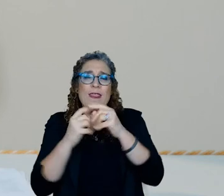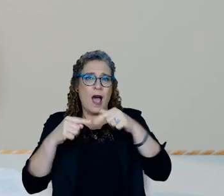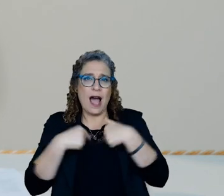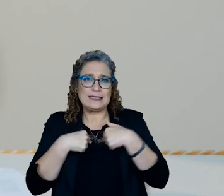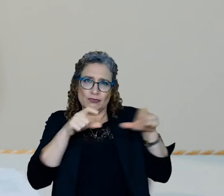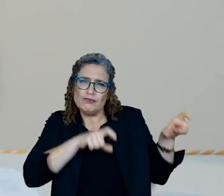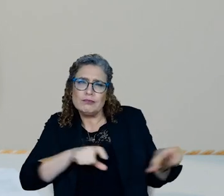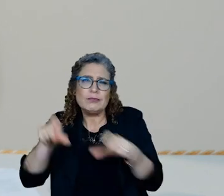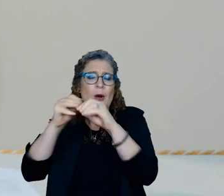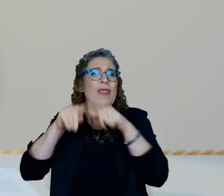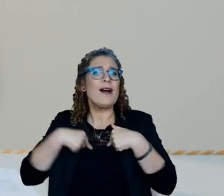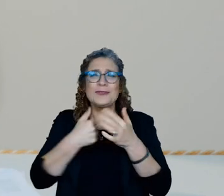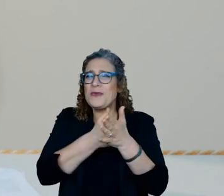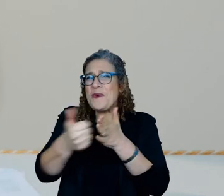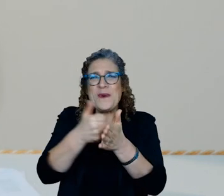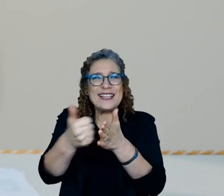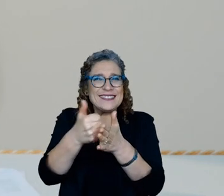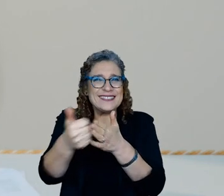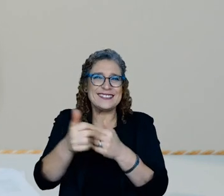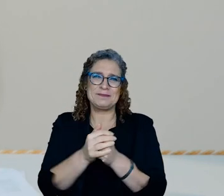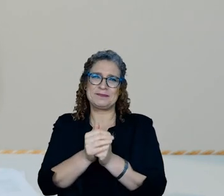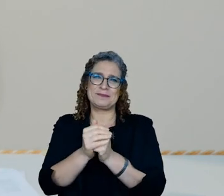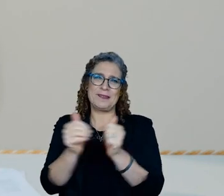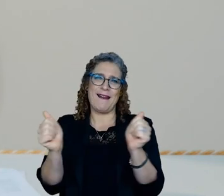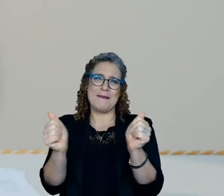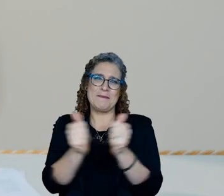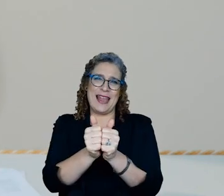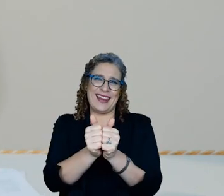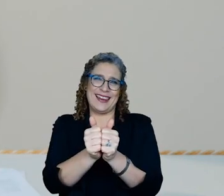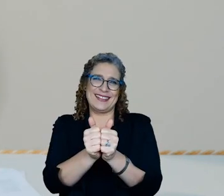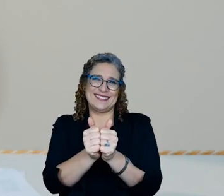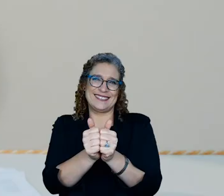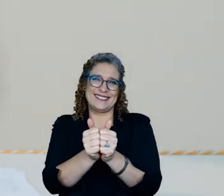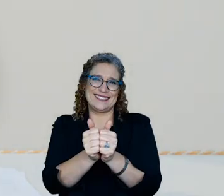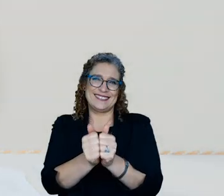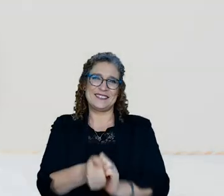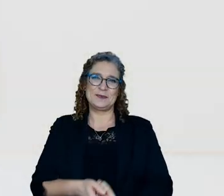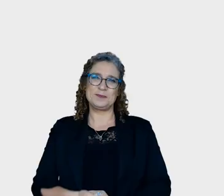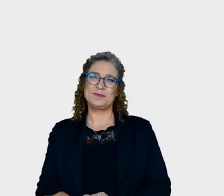and remain with us always. Amen.